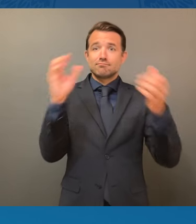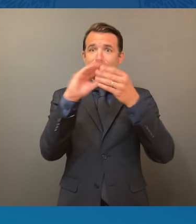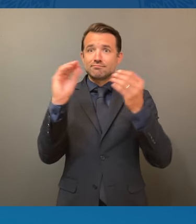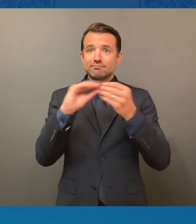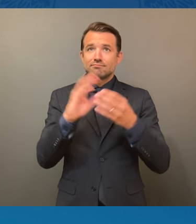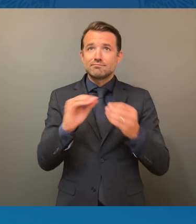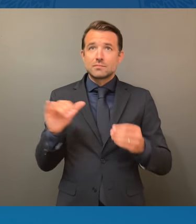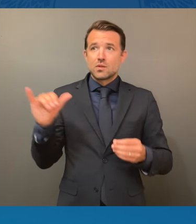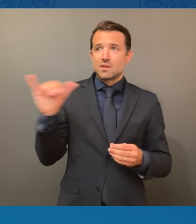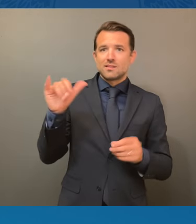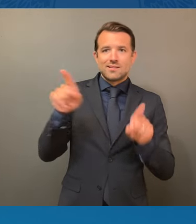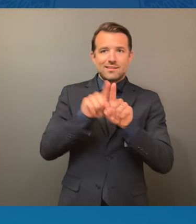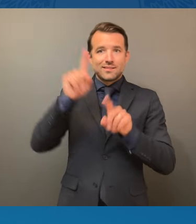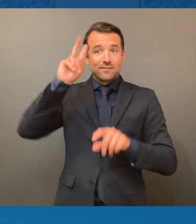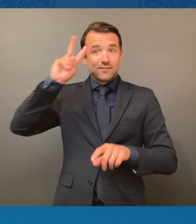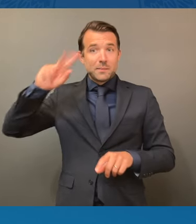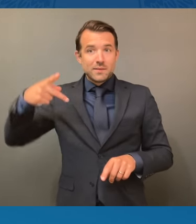States.